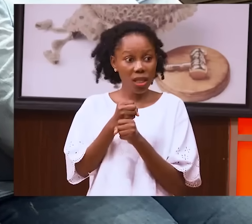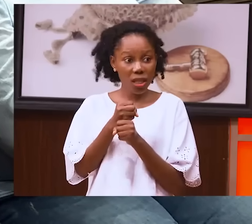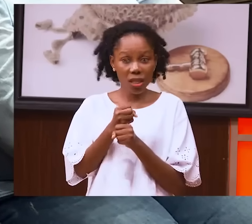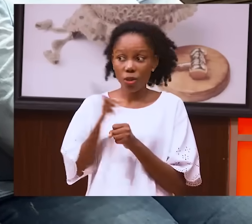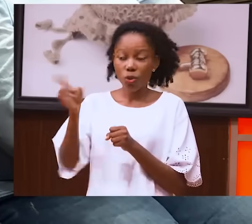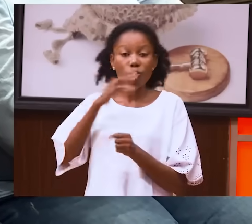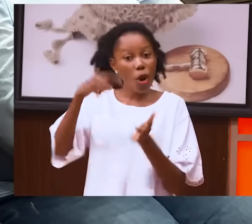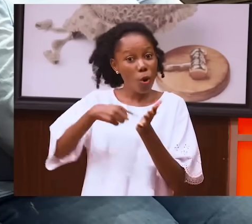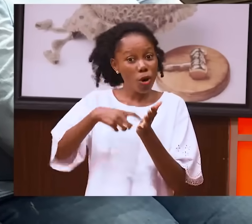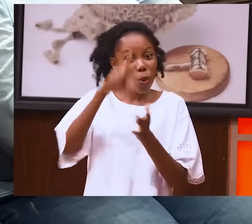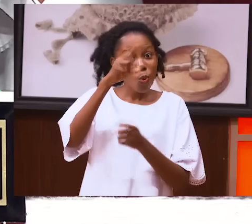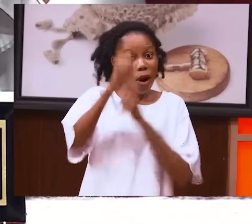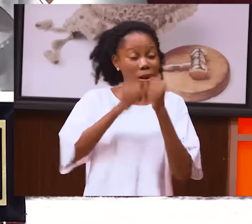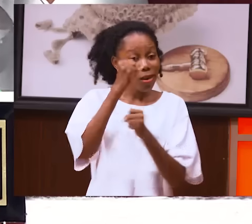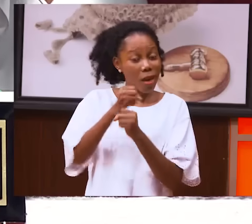year rent right now. Yeah.